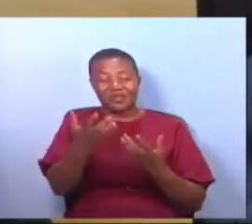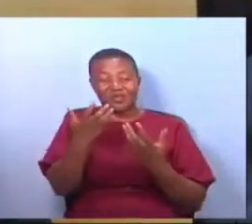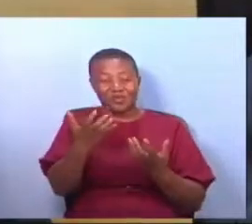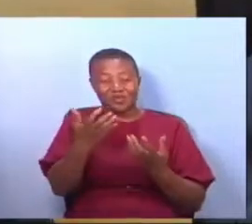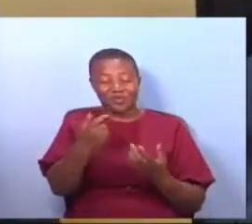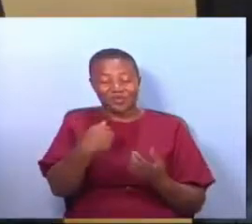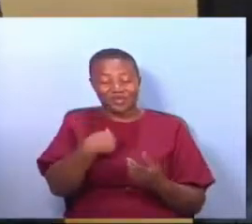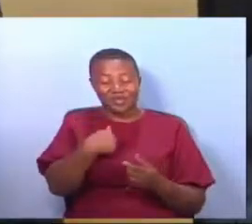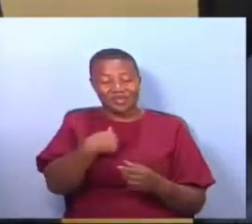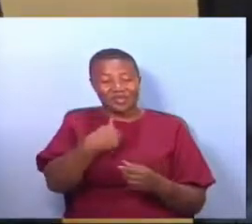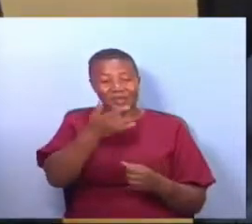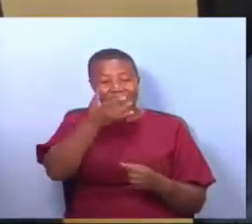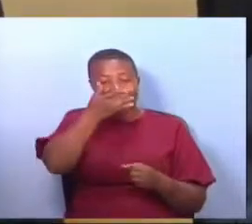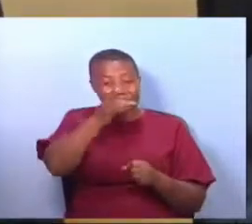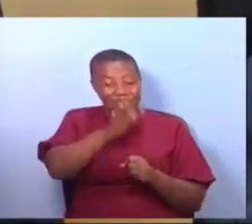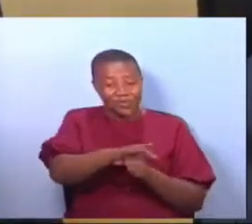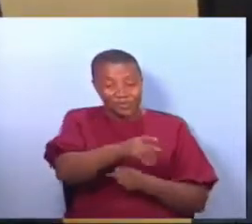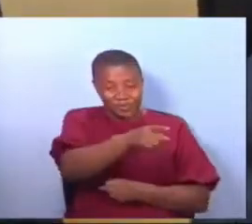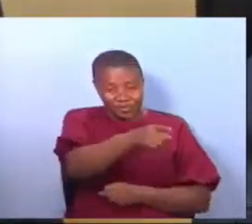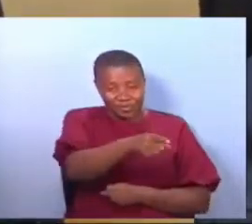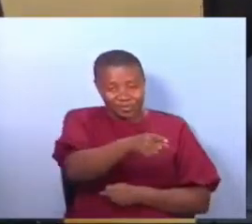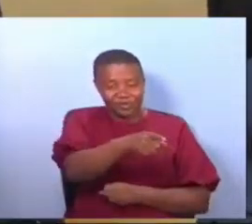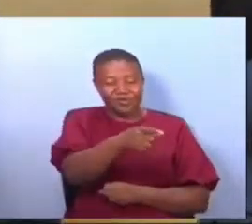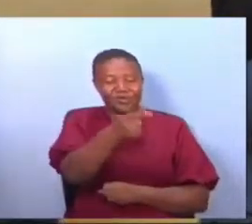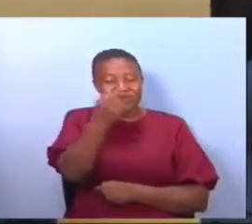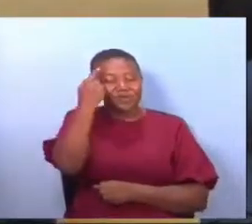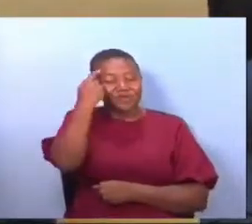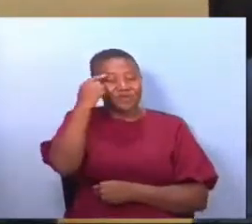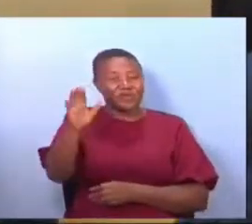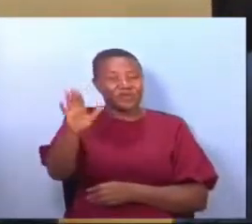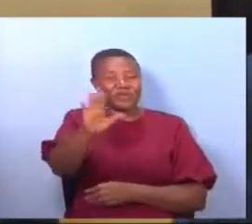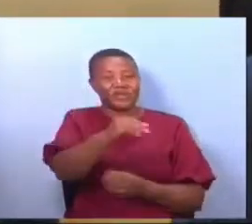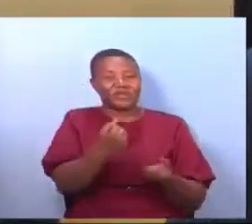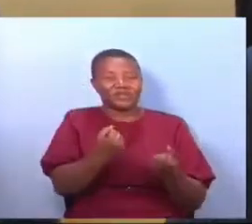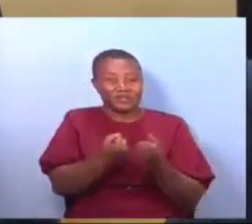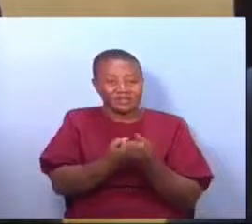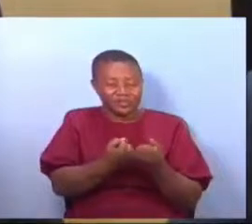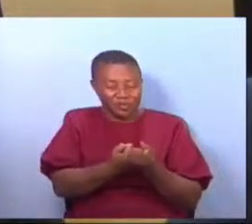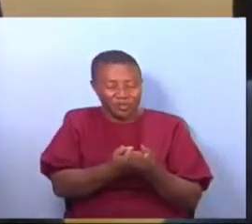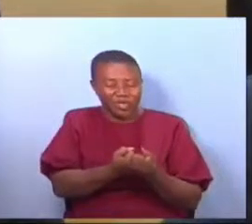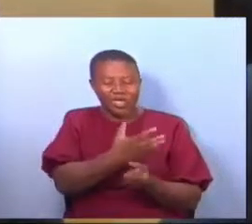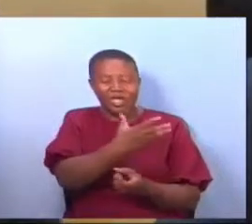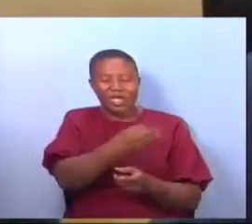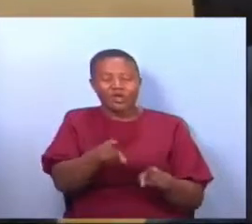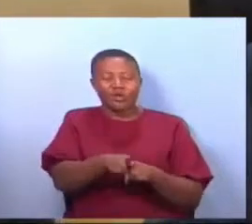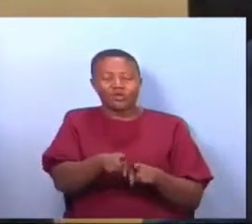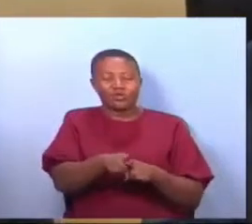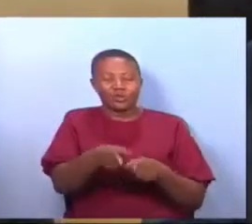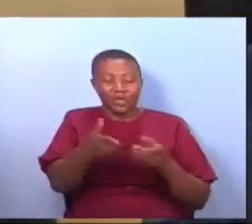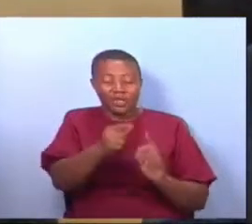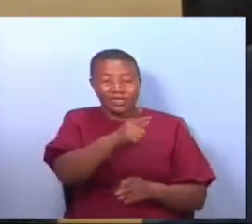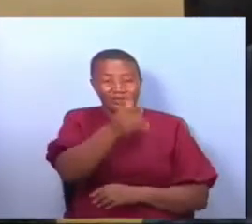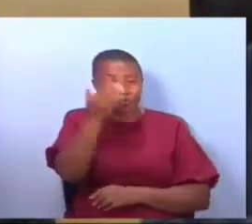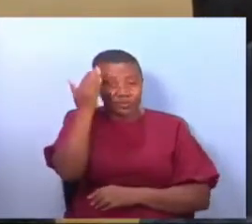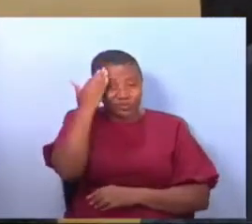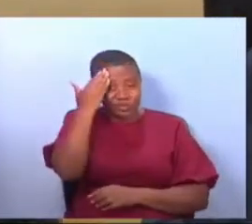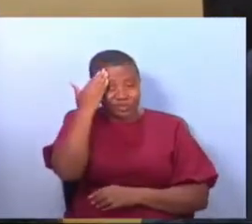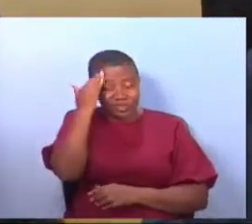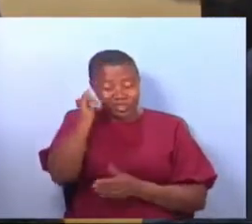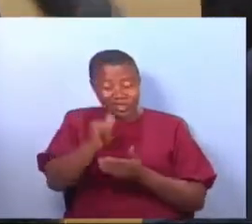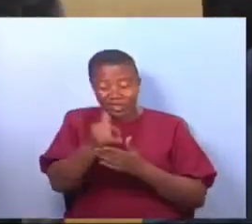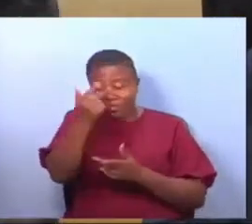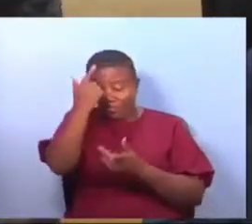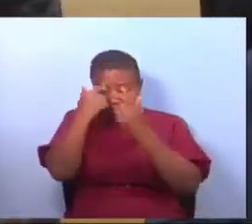assure you of their support, but to let you know that because you've been with them for a long